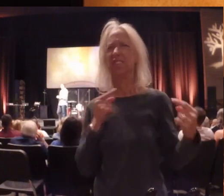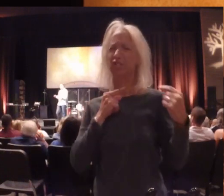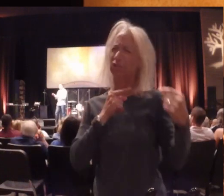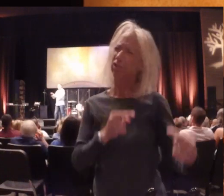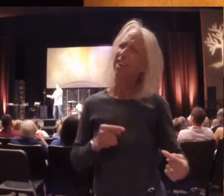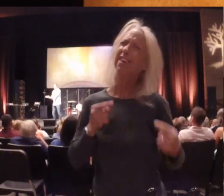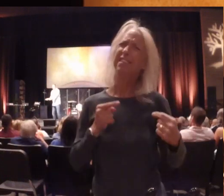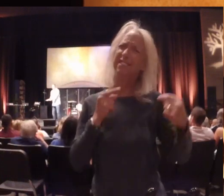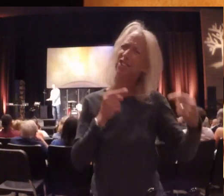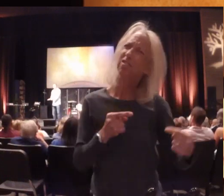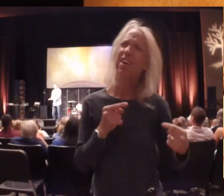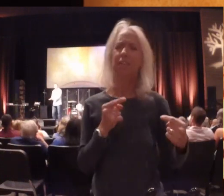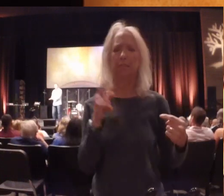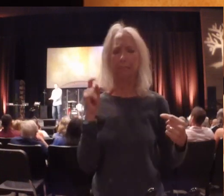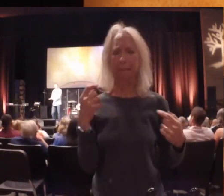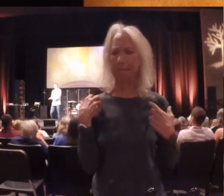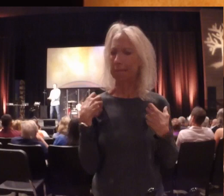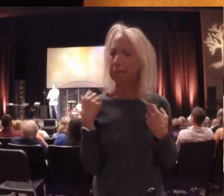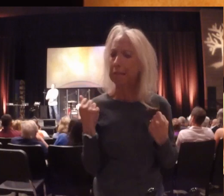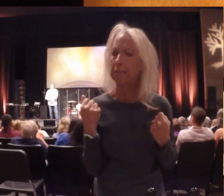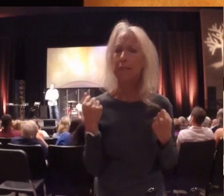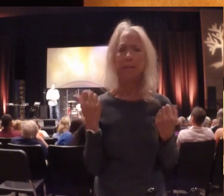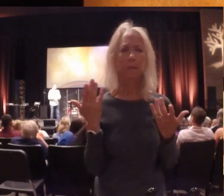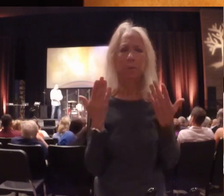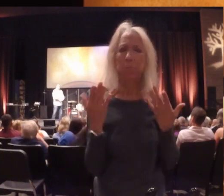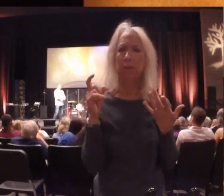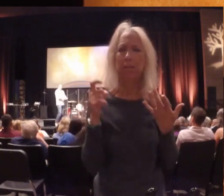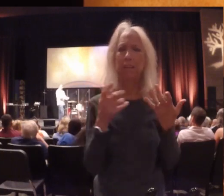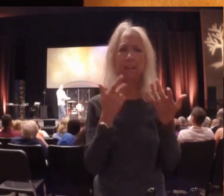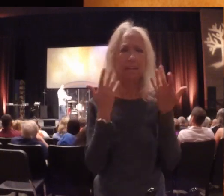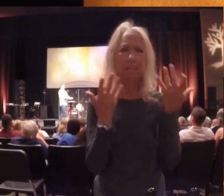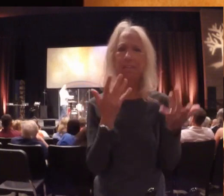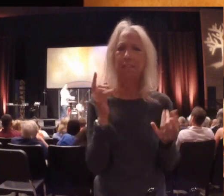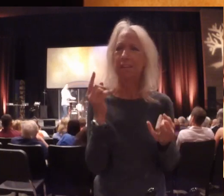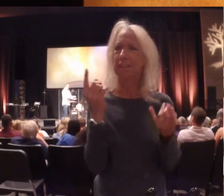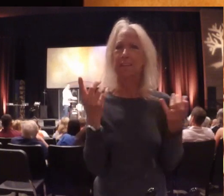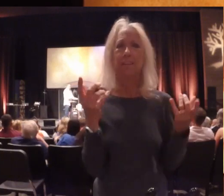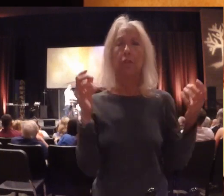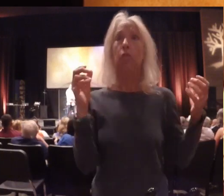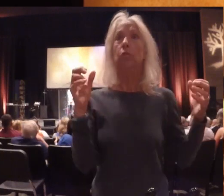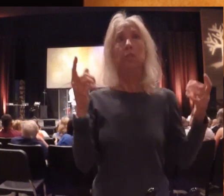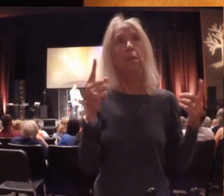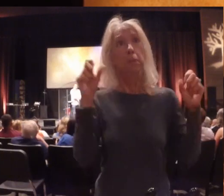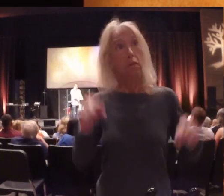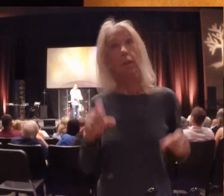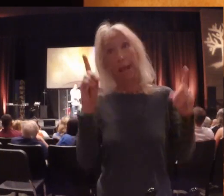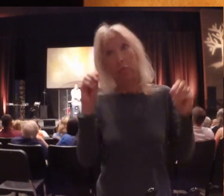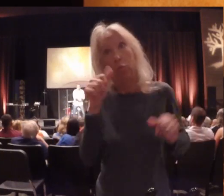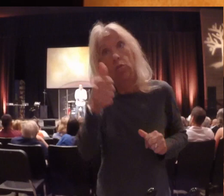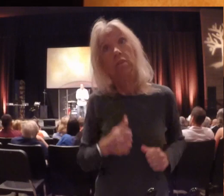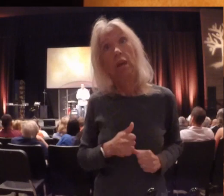stuff. There's things you need to be healed of. Maybe just some stuff that really is something that you can do something